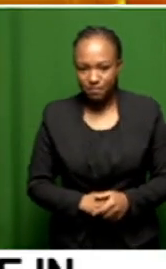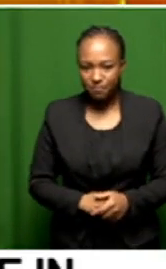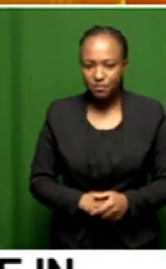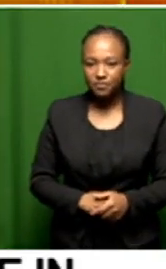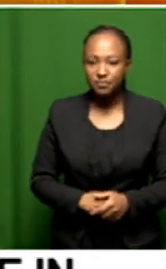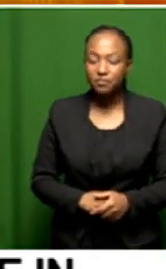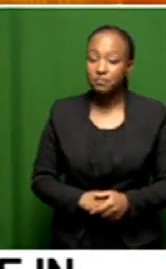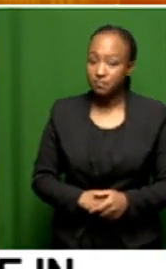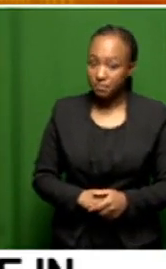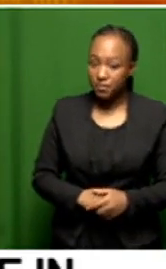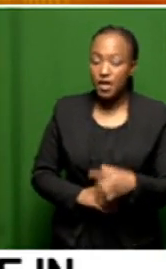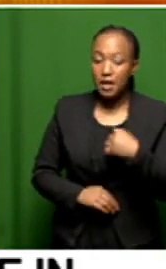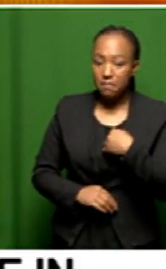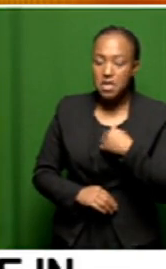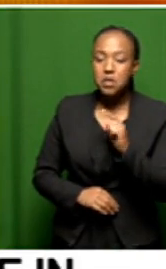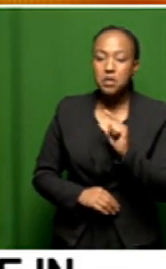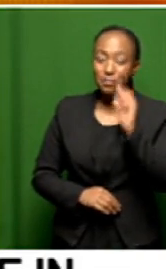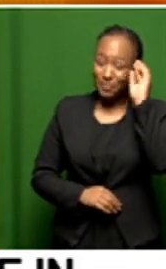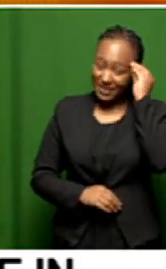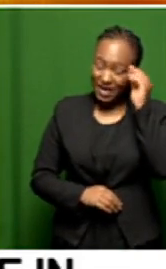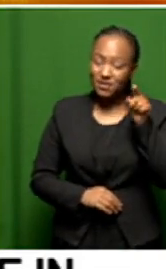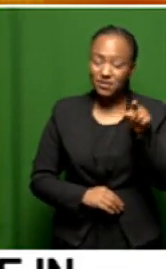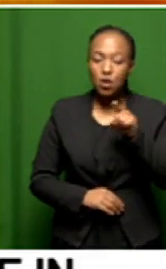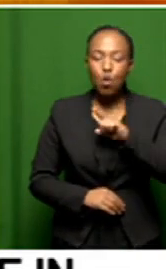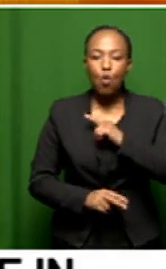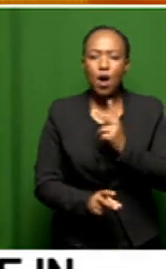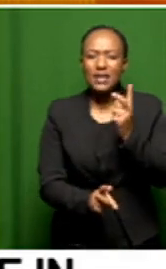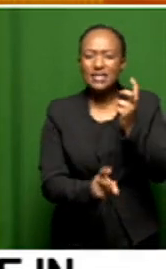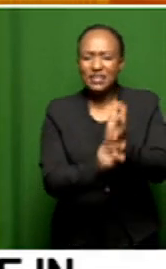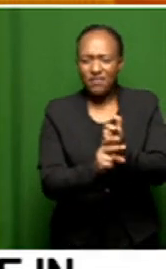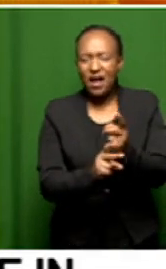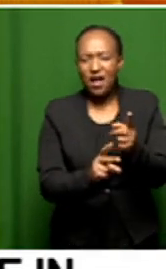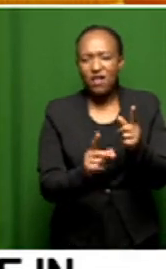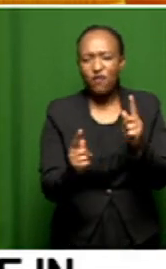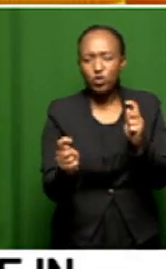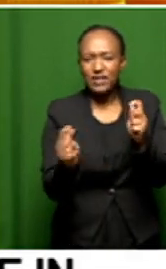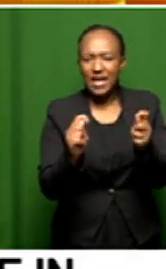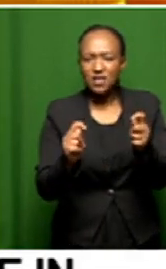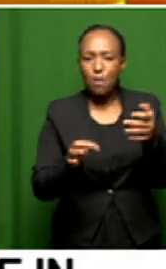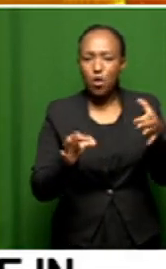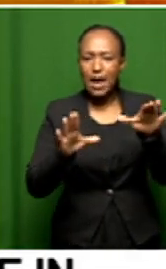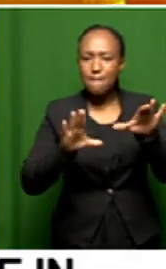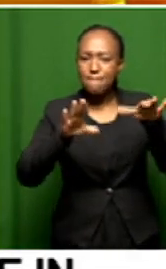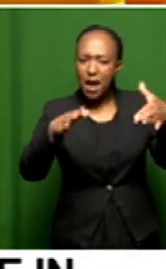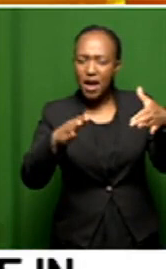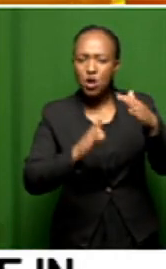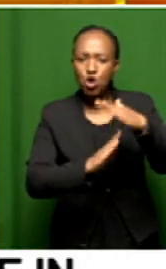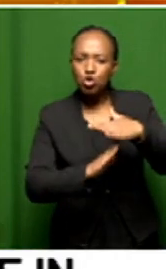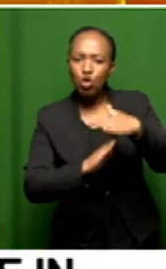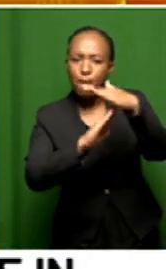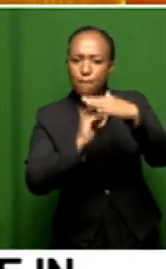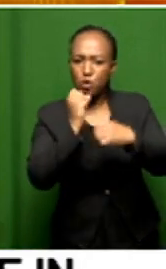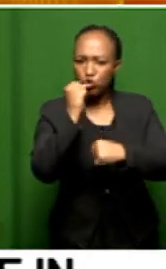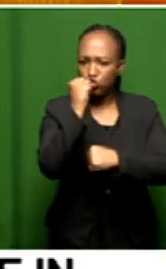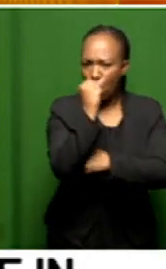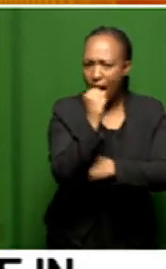And I'm very interested in this because it's a very difficult space to maneuver. Parties already have their top structures in